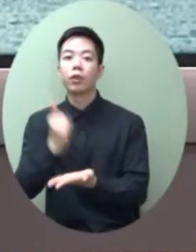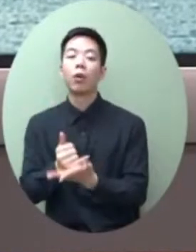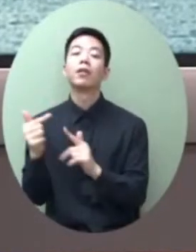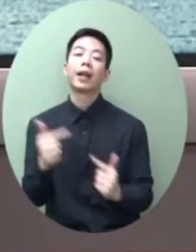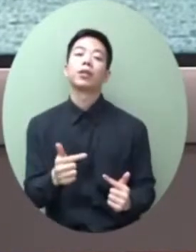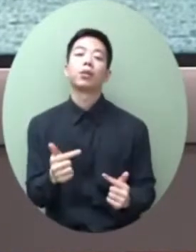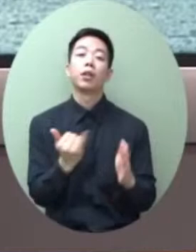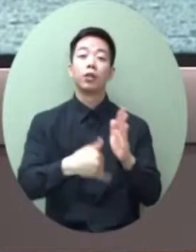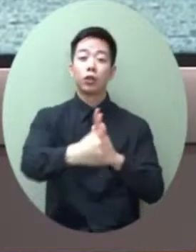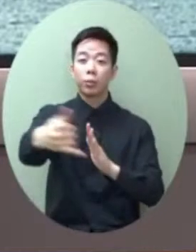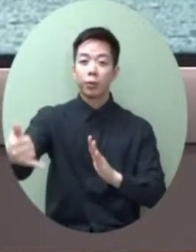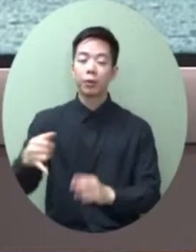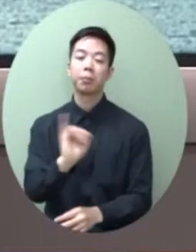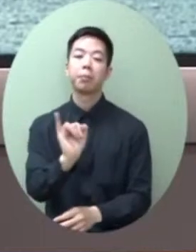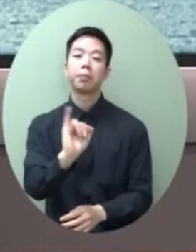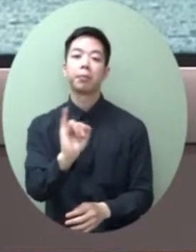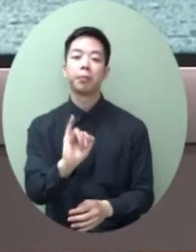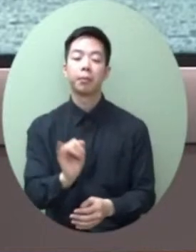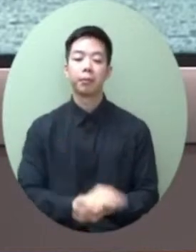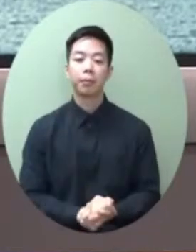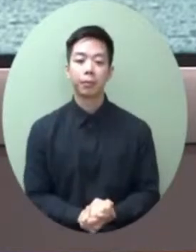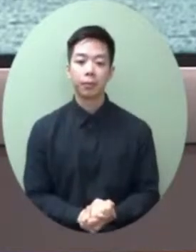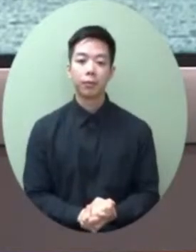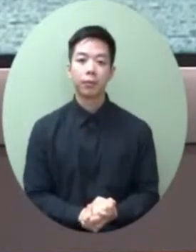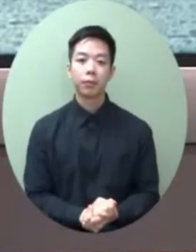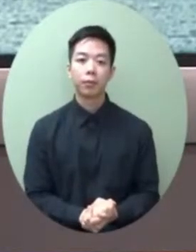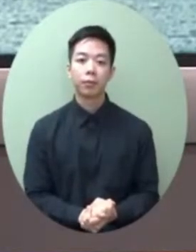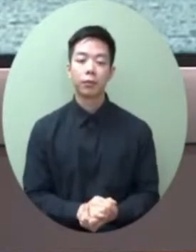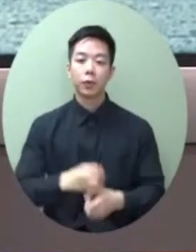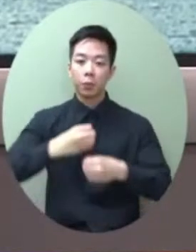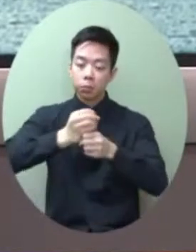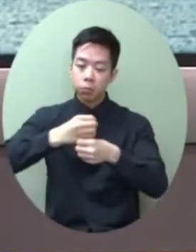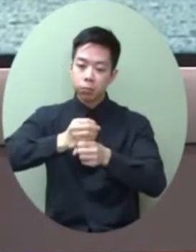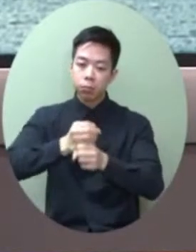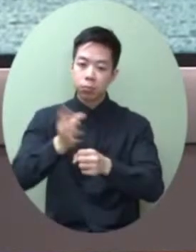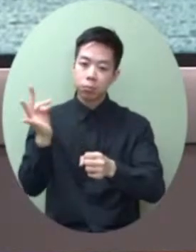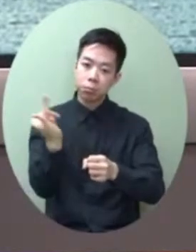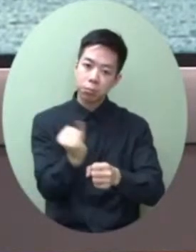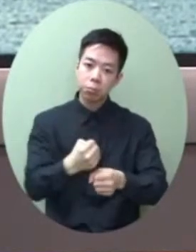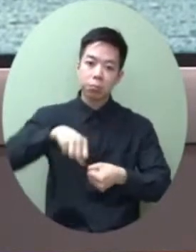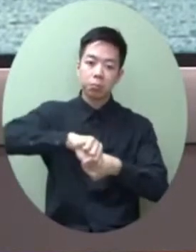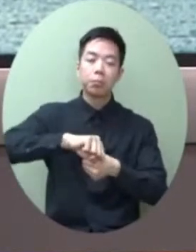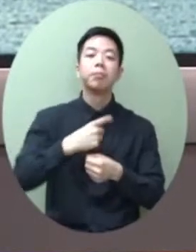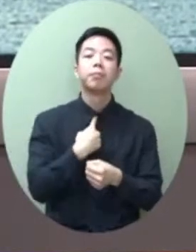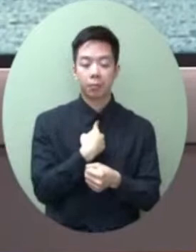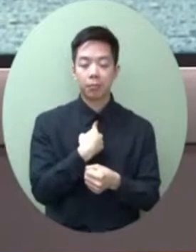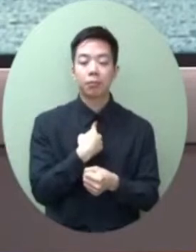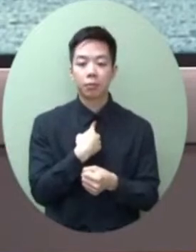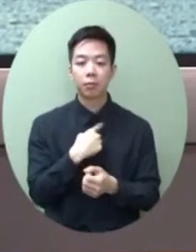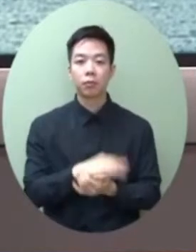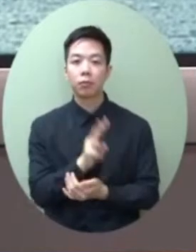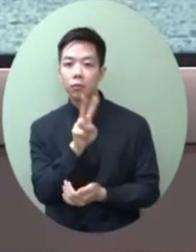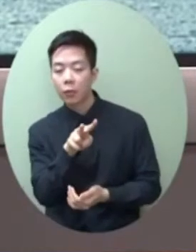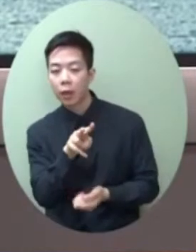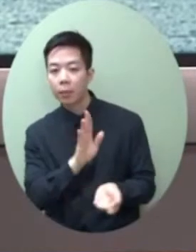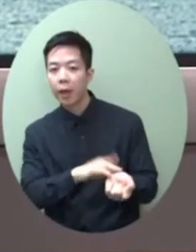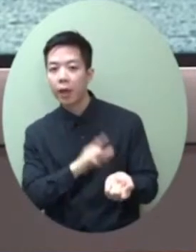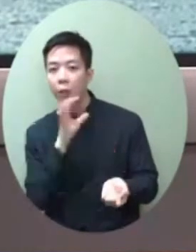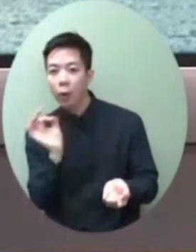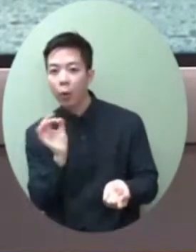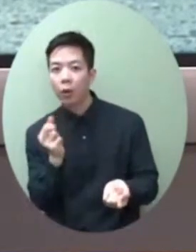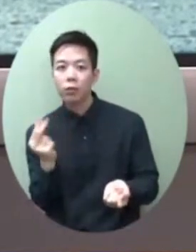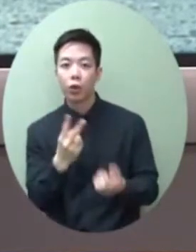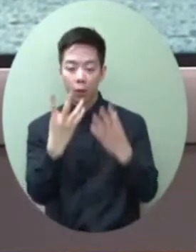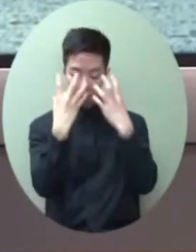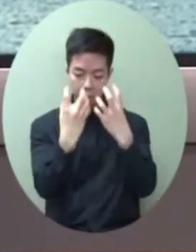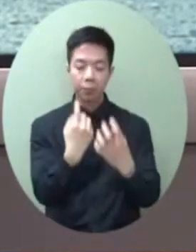negative, when they're back in the home, they still need to be under supervision and observation and do frequent testing to see